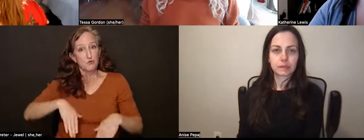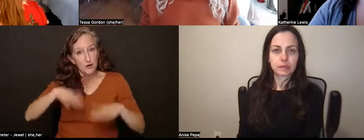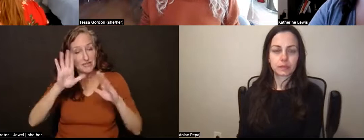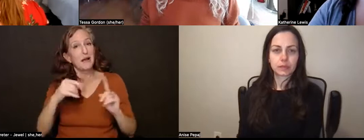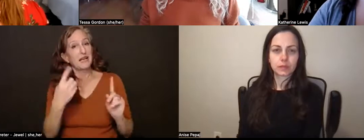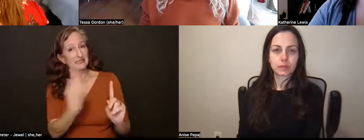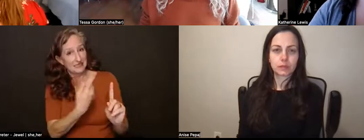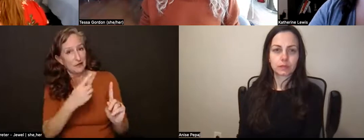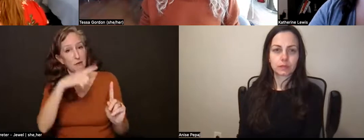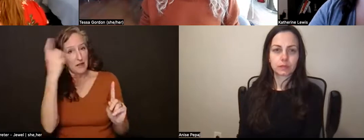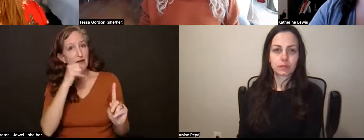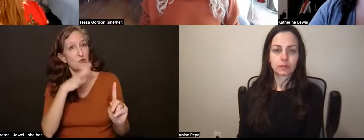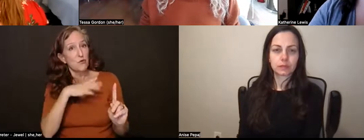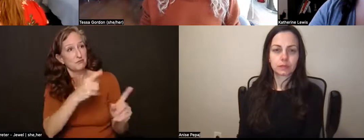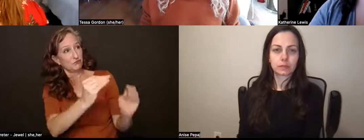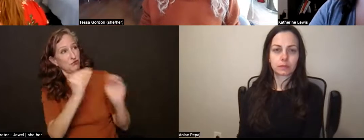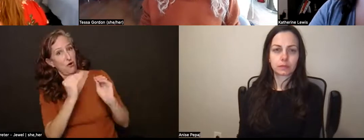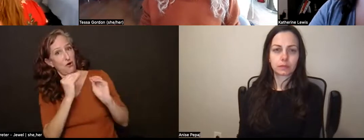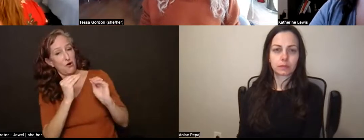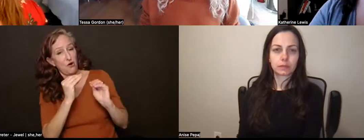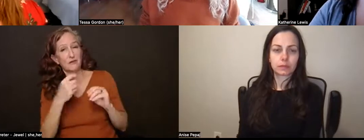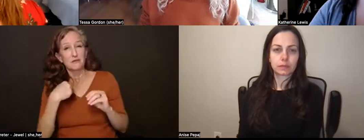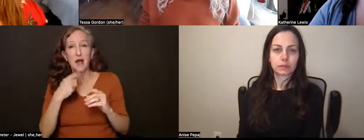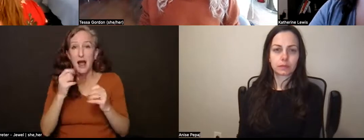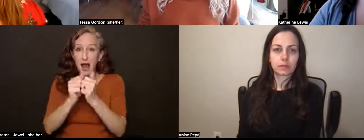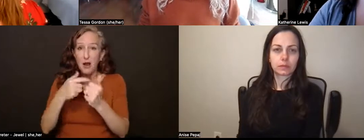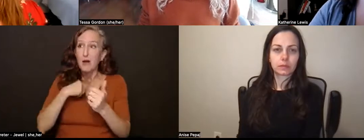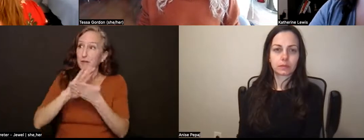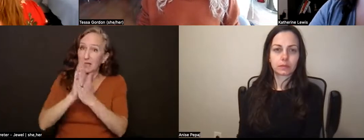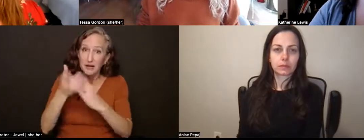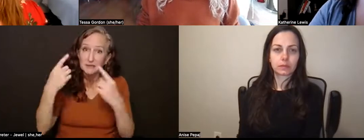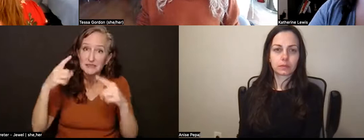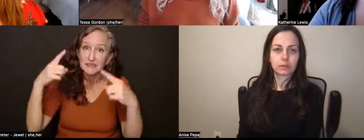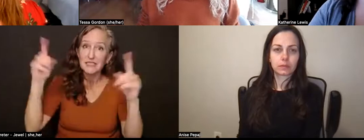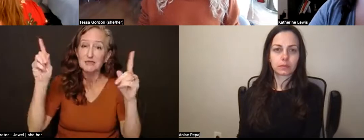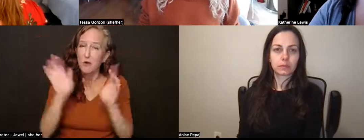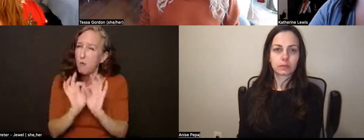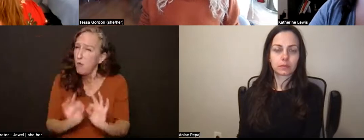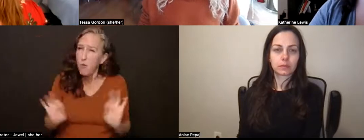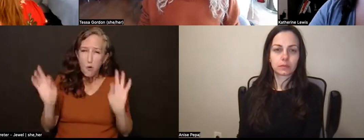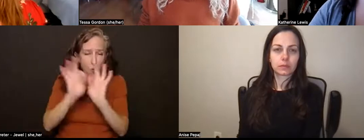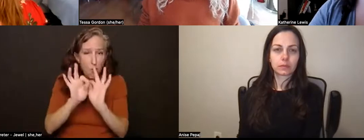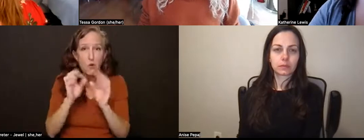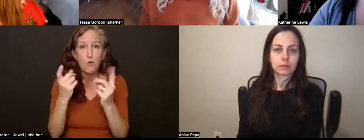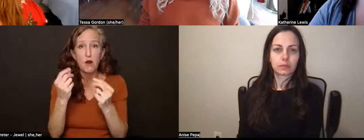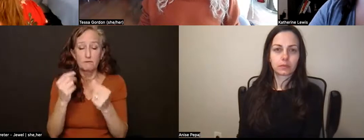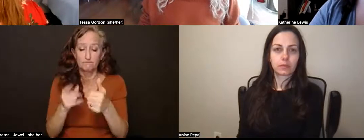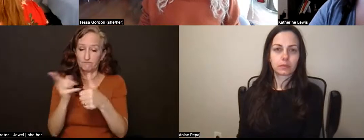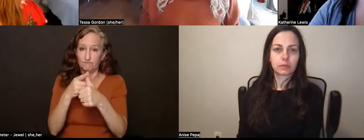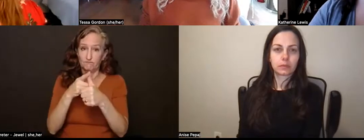Black woman, that the key to my success was to graduate from high